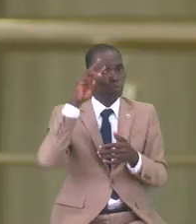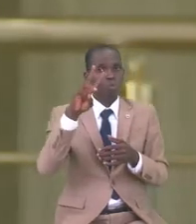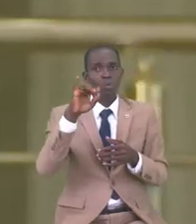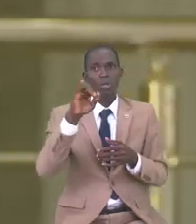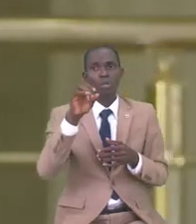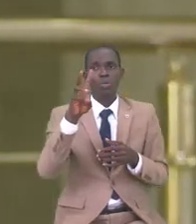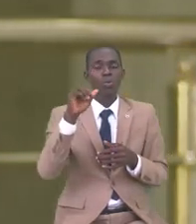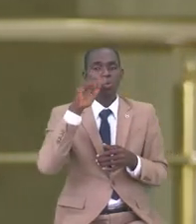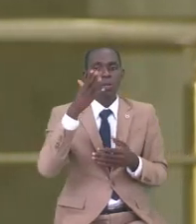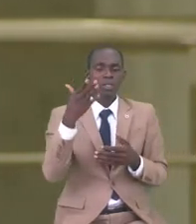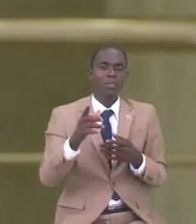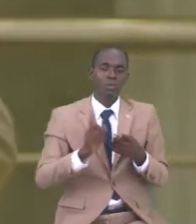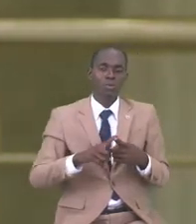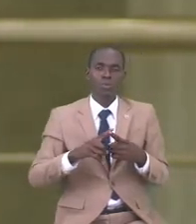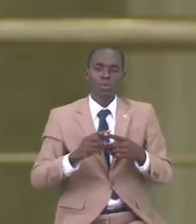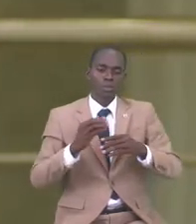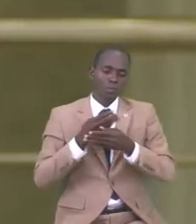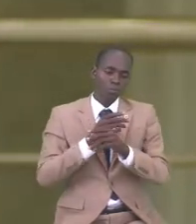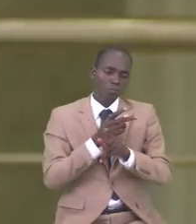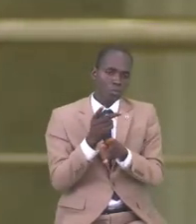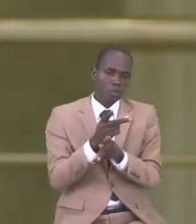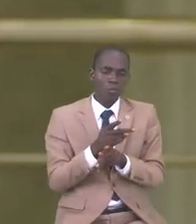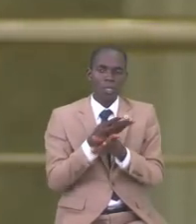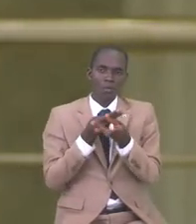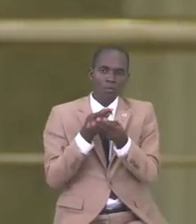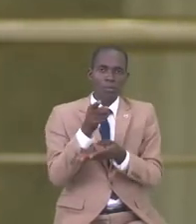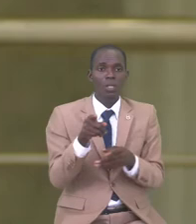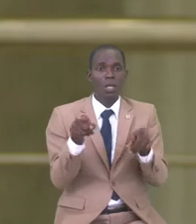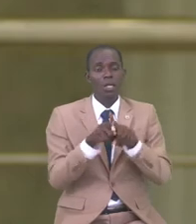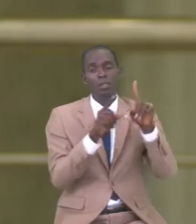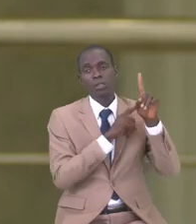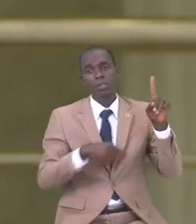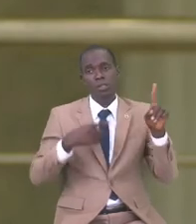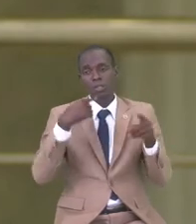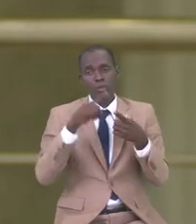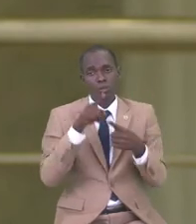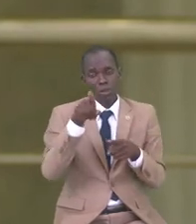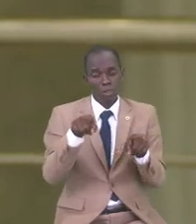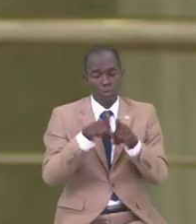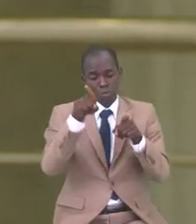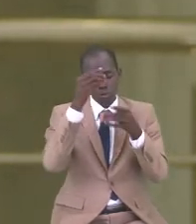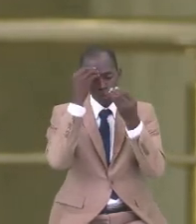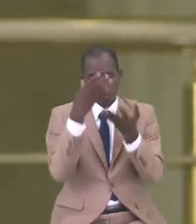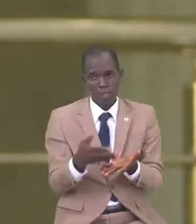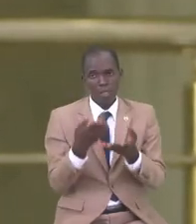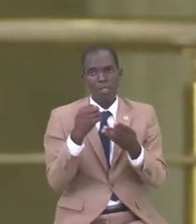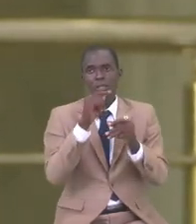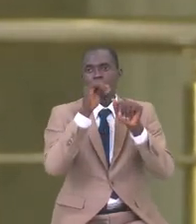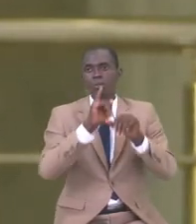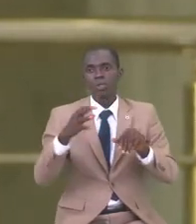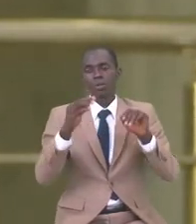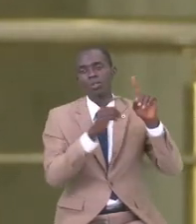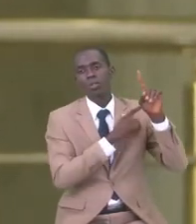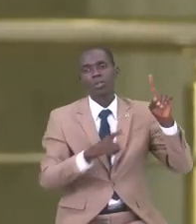thee and to feed thee. And as the Lord speaks to you and you obey, the blessings of the